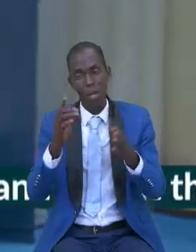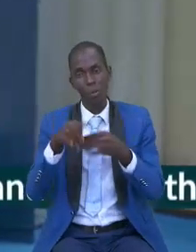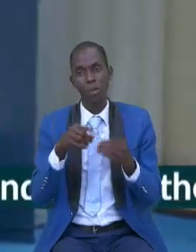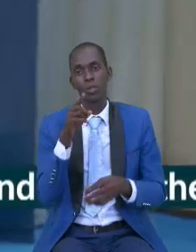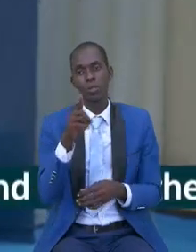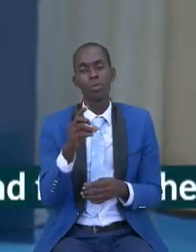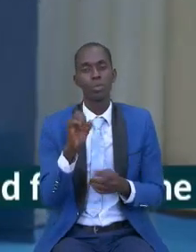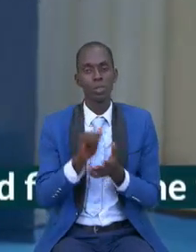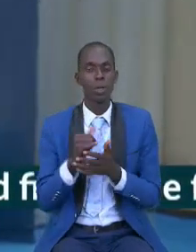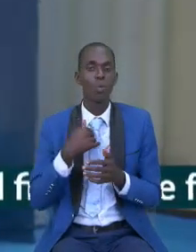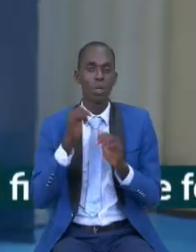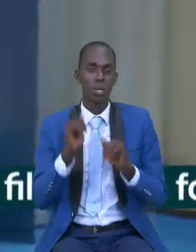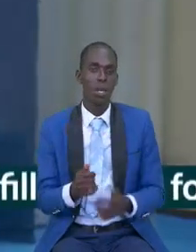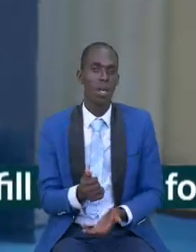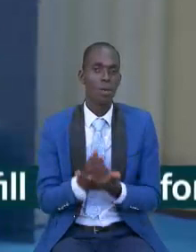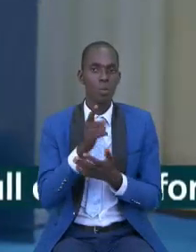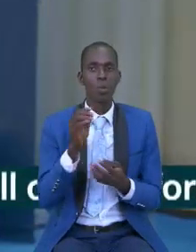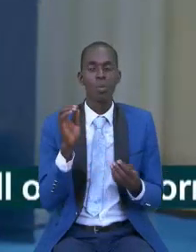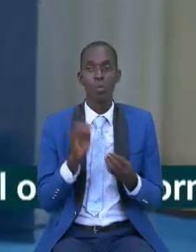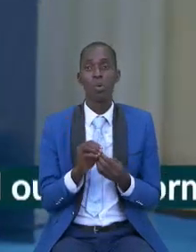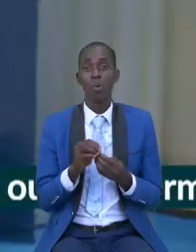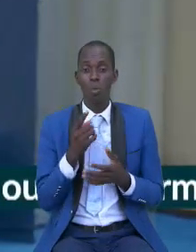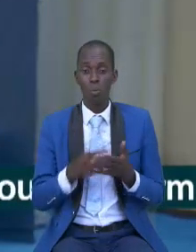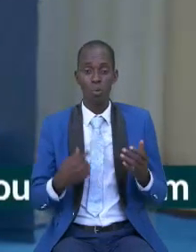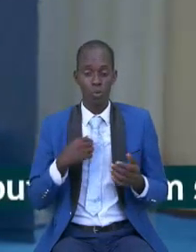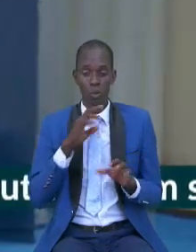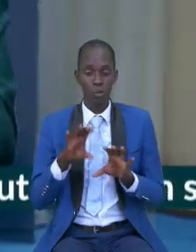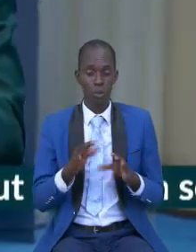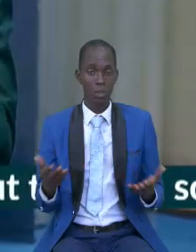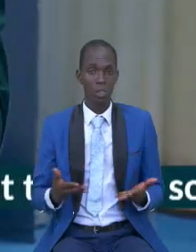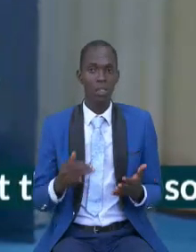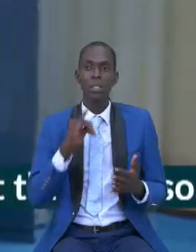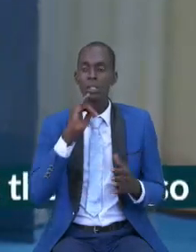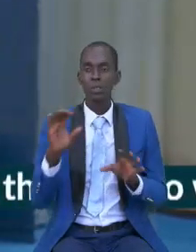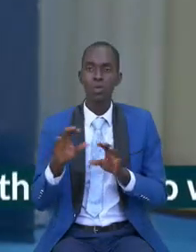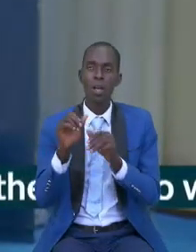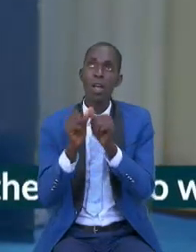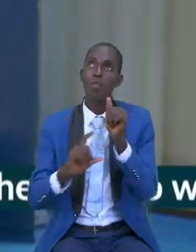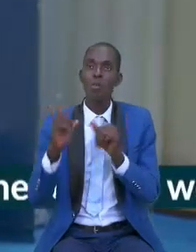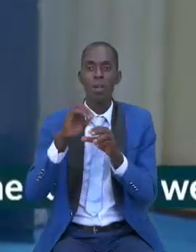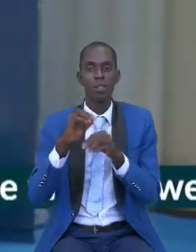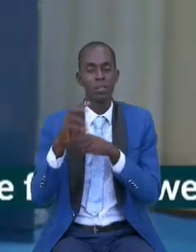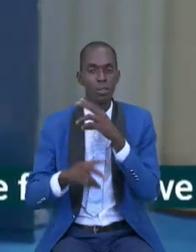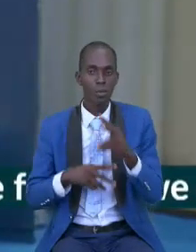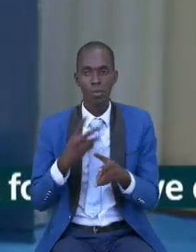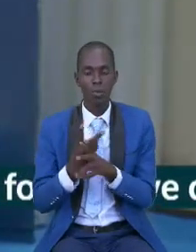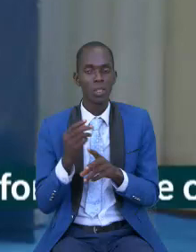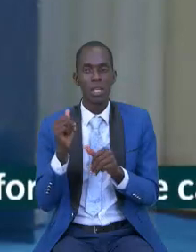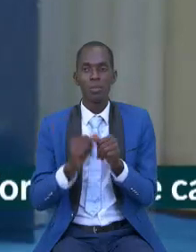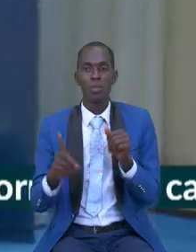thing we are doing it all over the globe, all over Africa, all over the states in